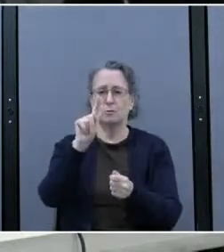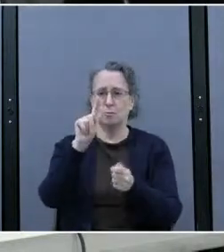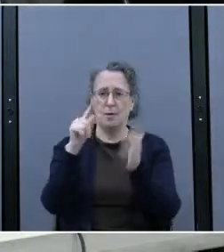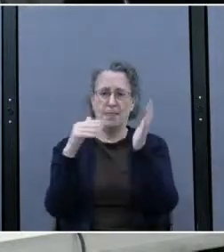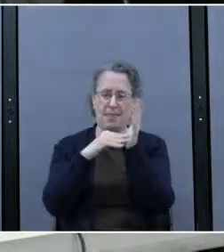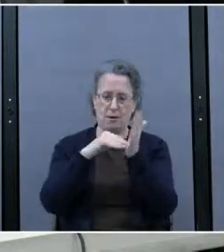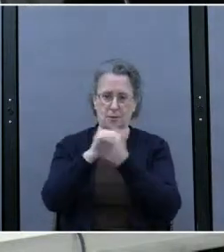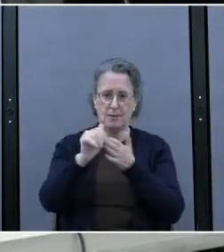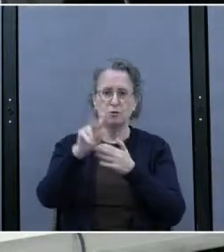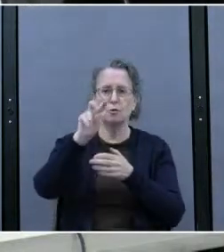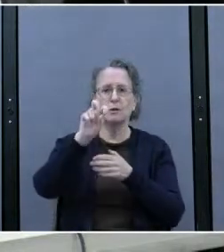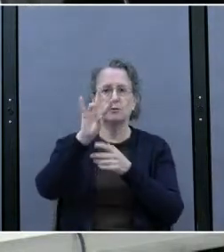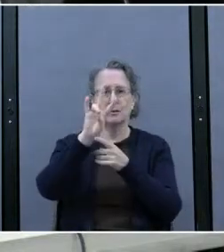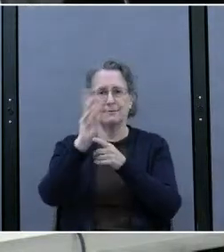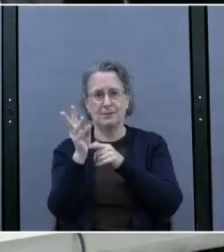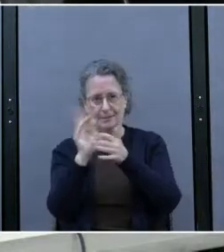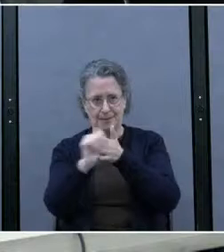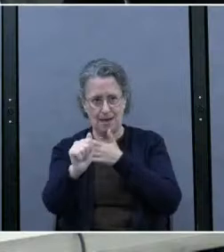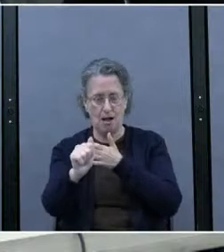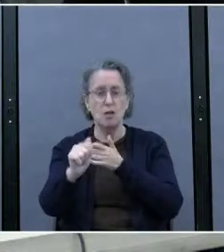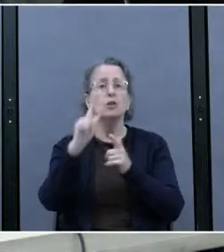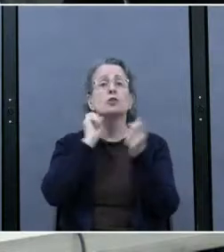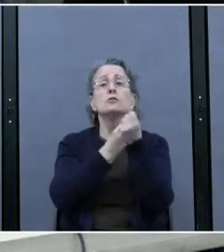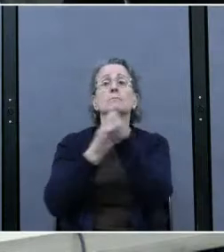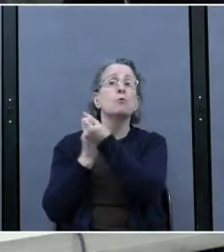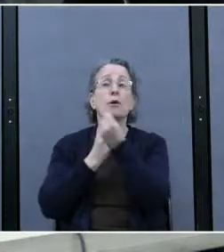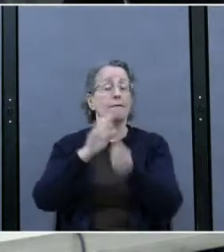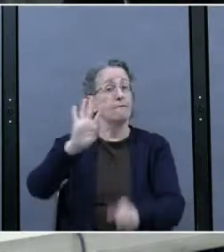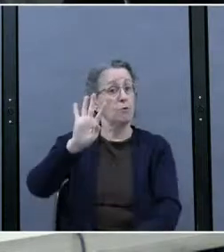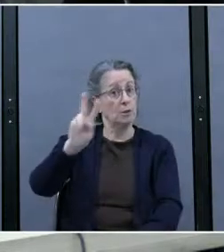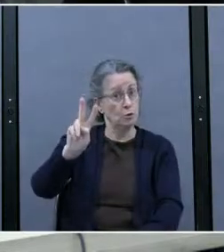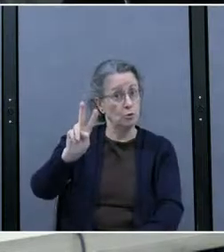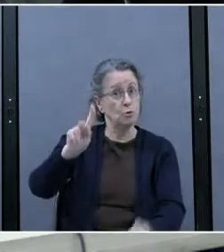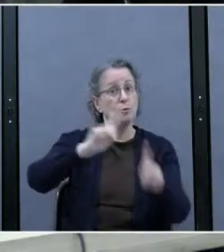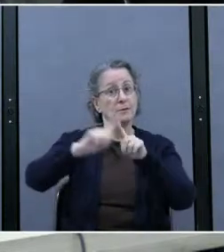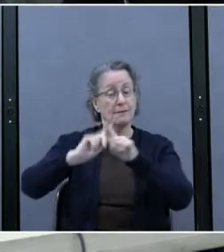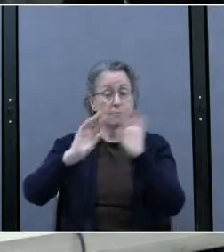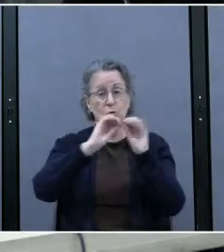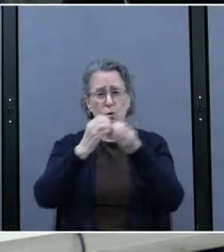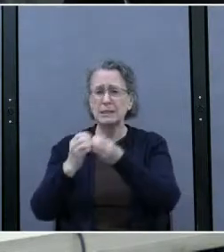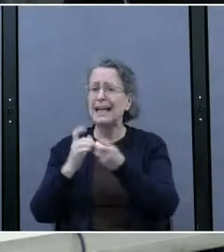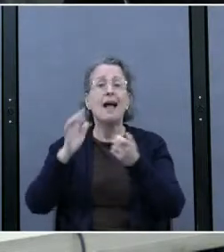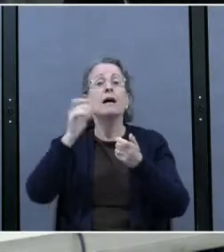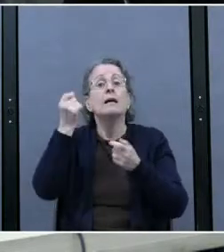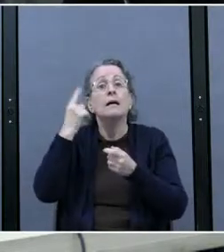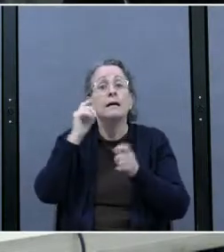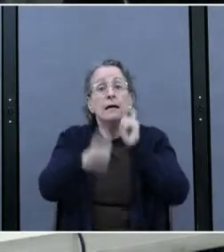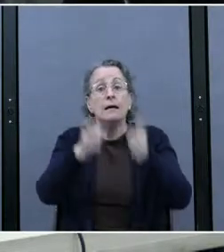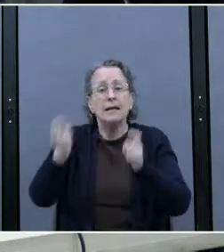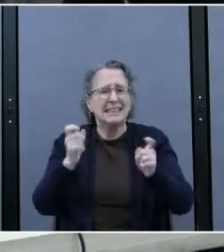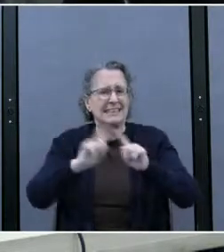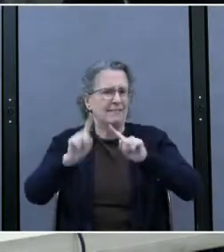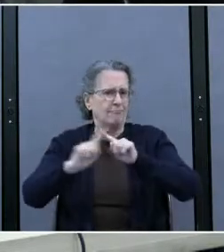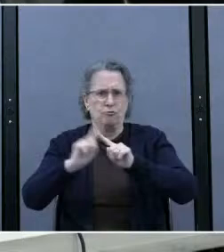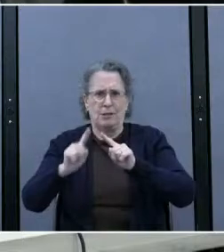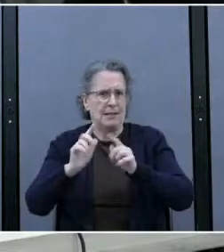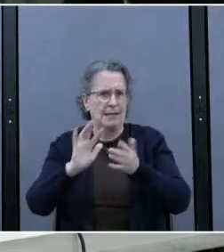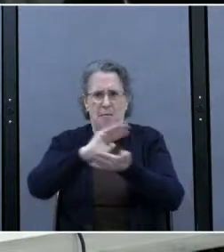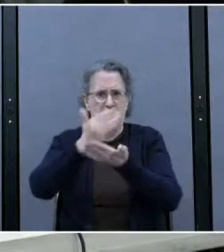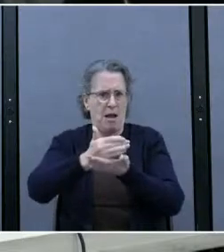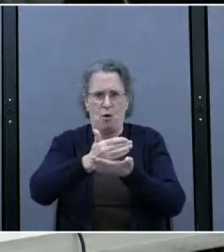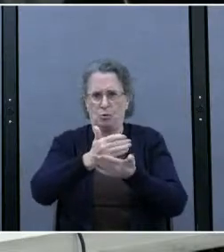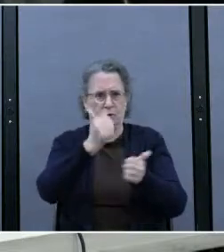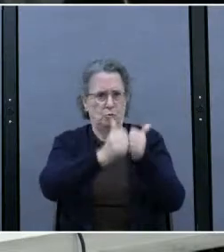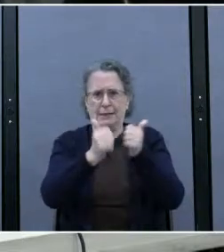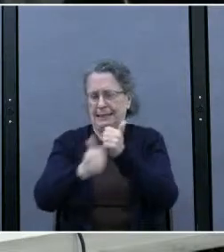$461,276 to support these 42 organizations in varying amounts. There is